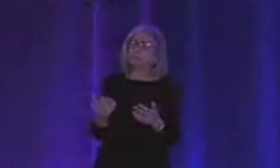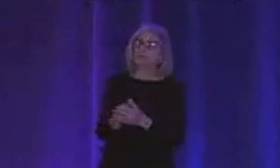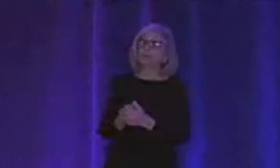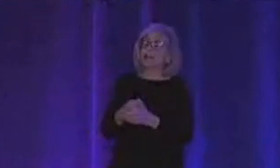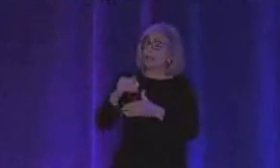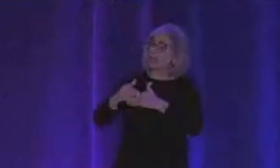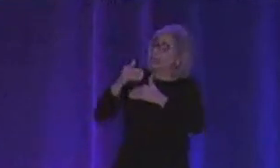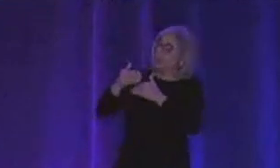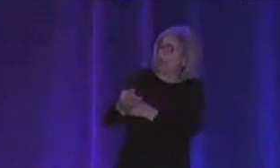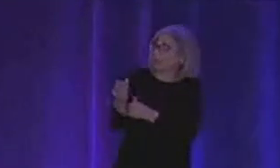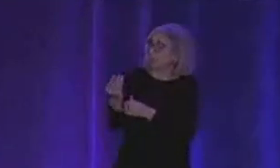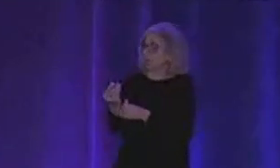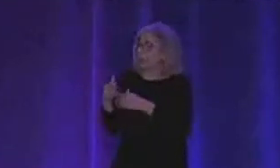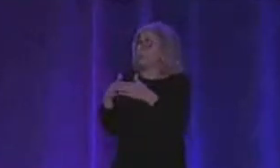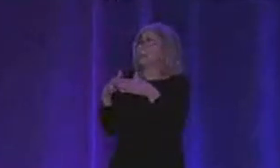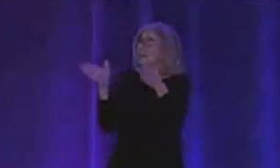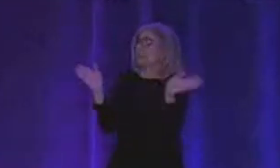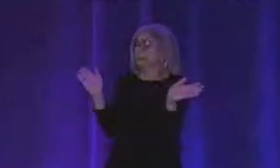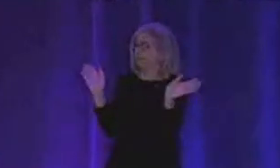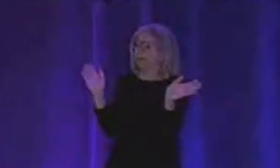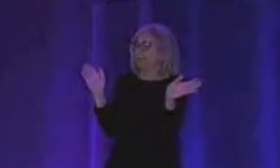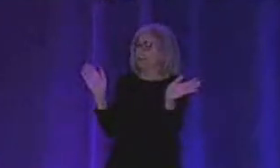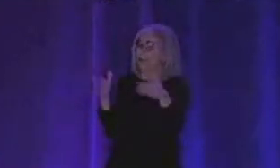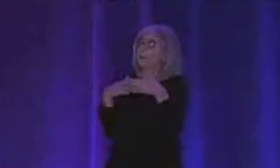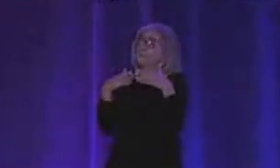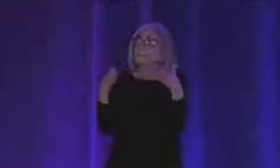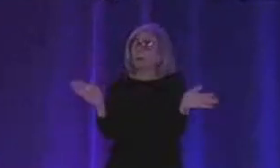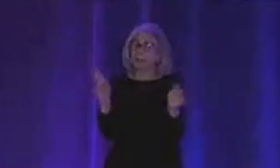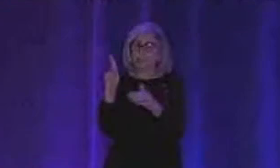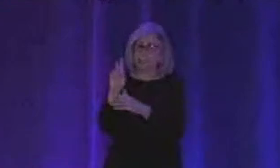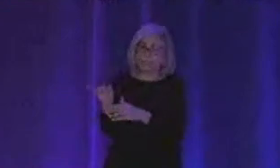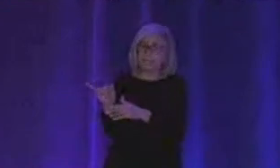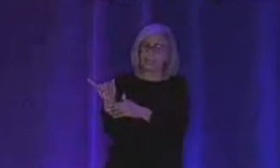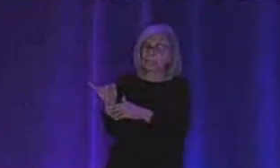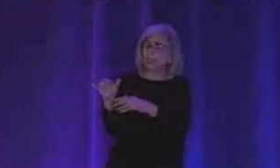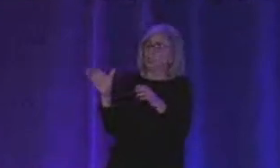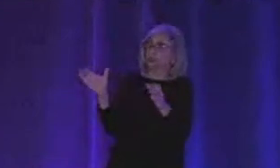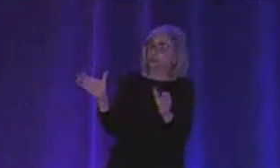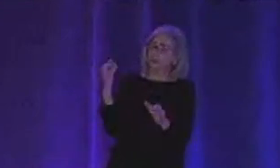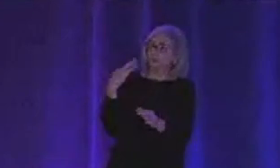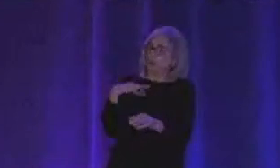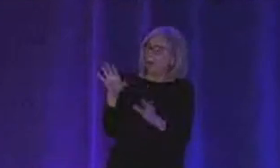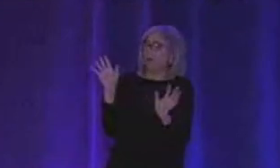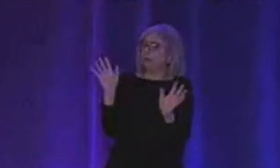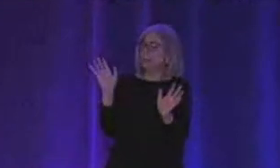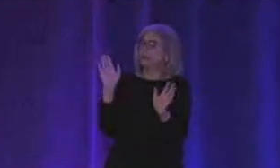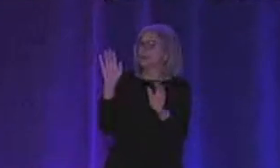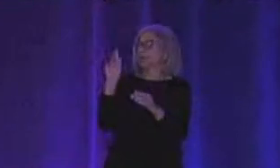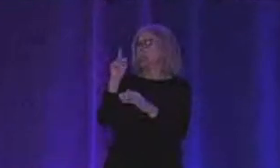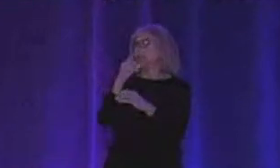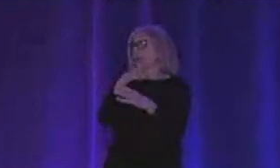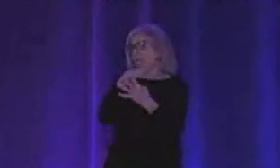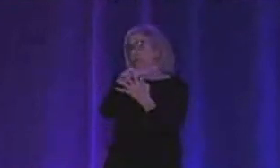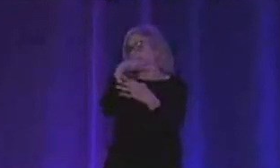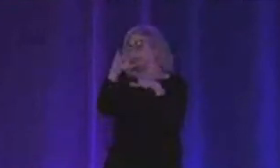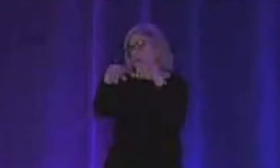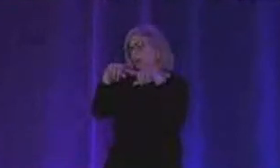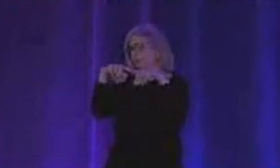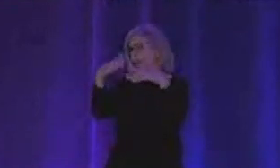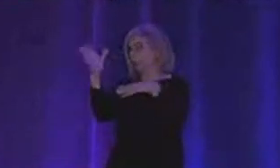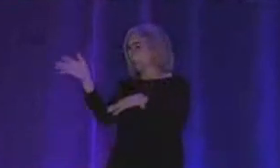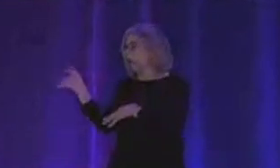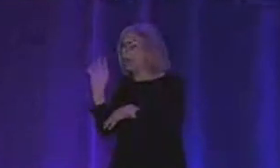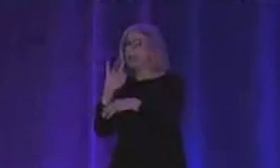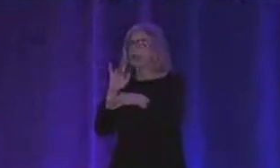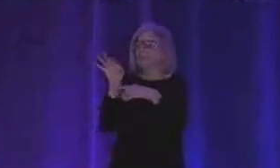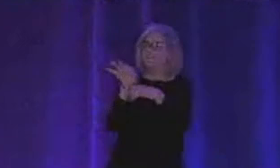The next property is public key or public cred params. It's an array that specifies the feature